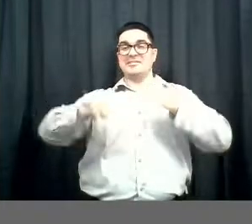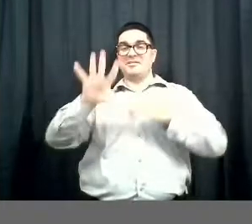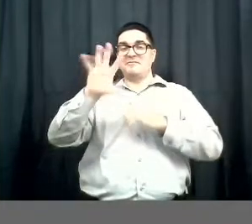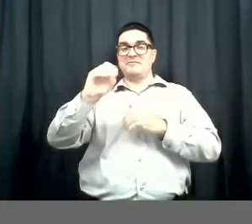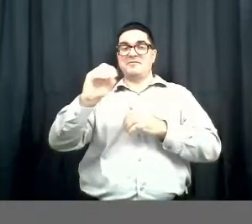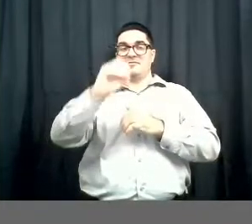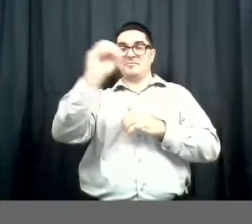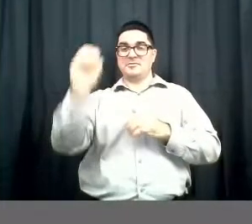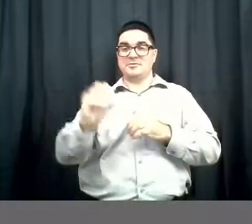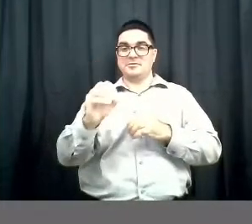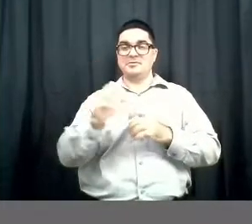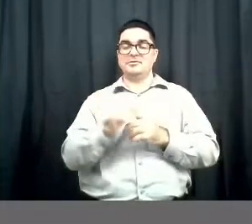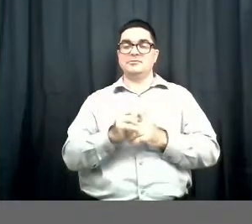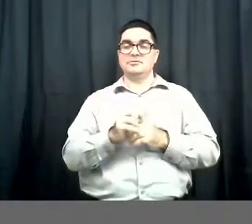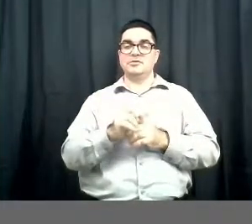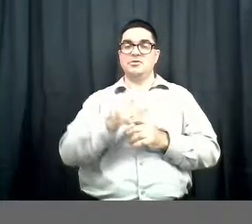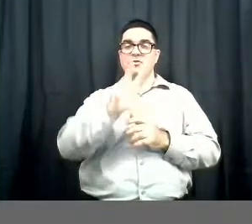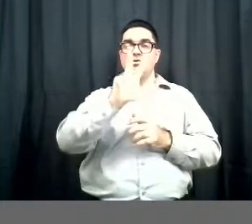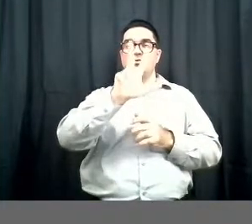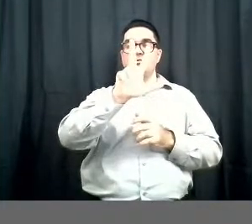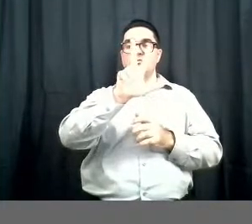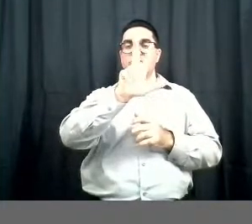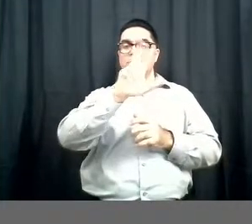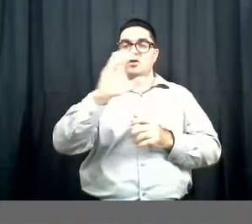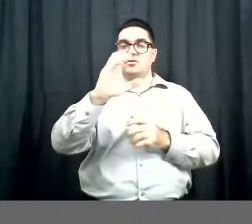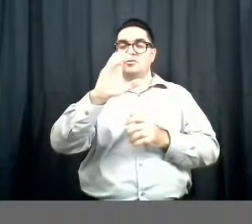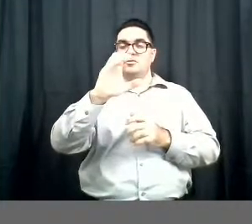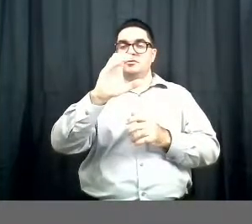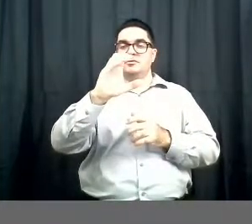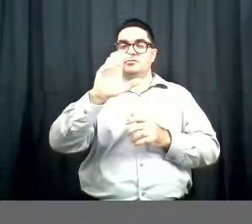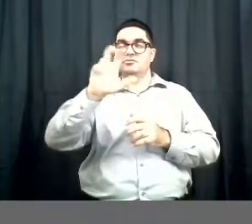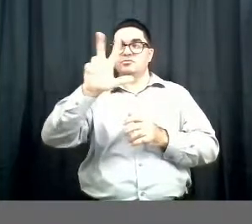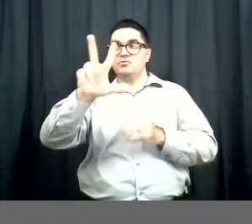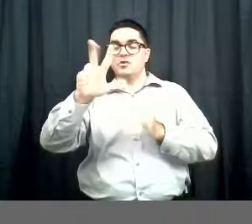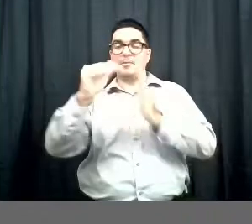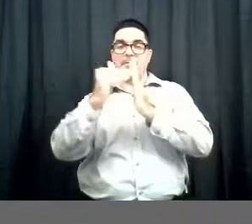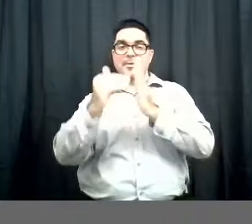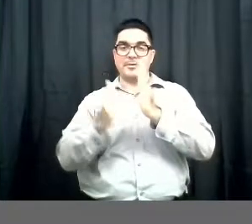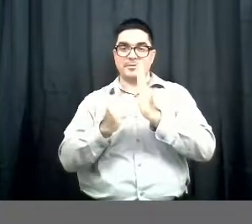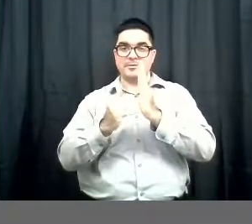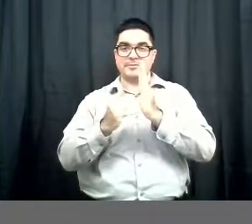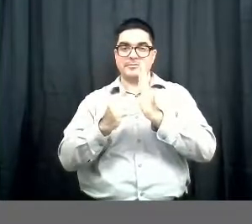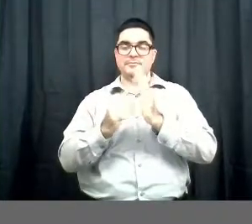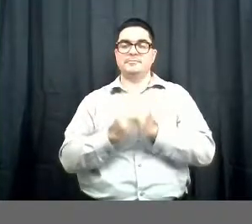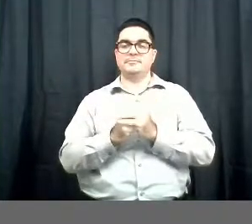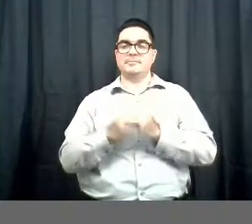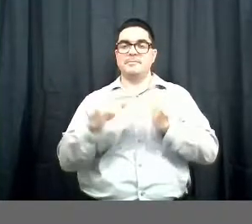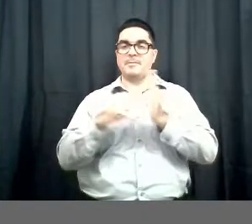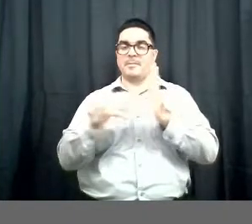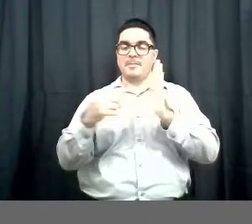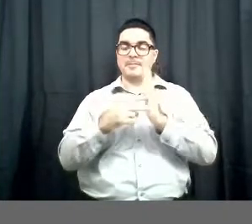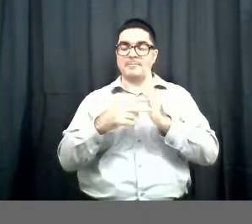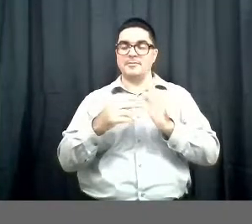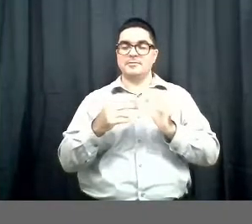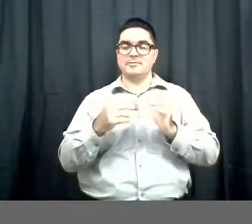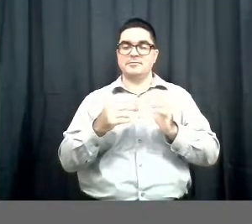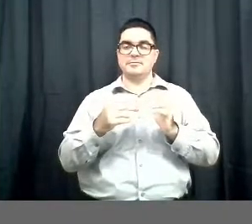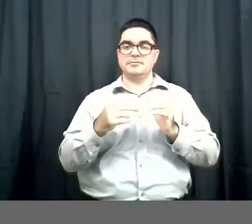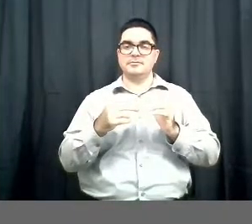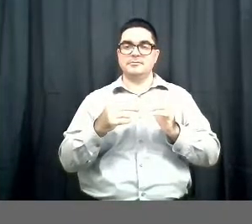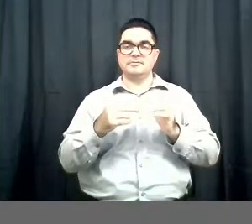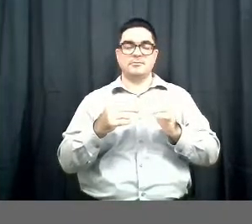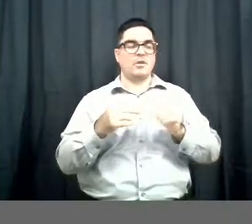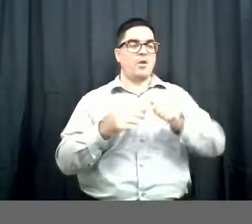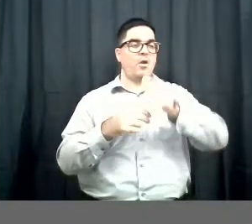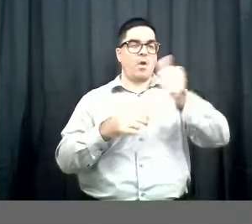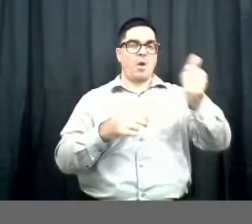$393 million. So less than 50% of the 800 in the Title III court has been spent by the Oversight Board. Right, but